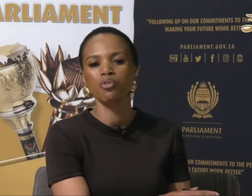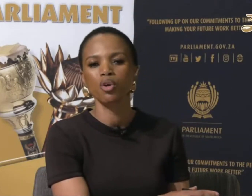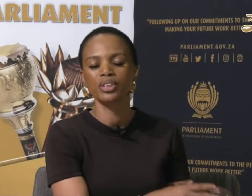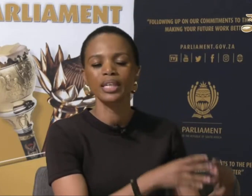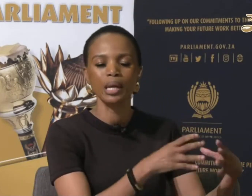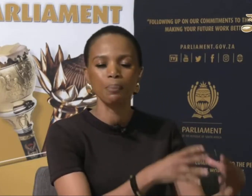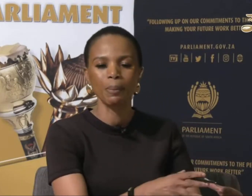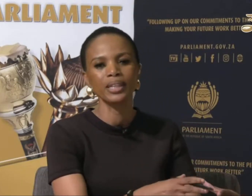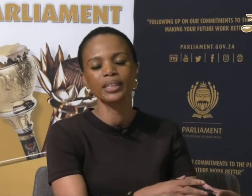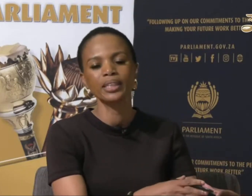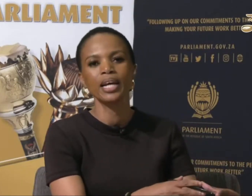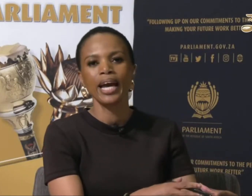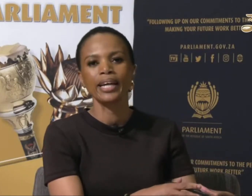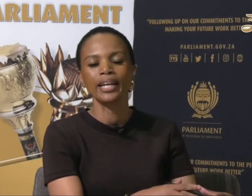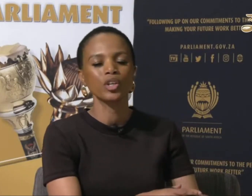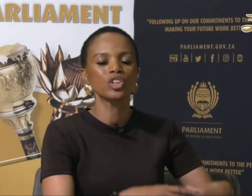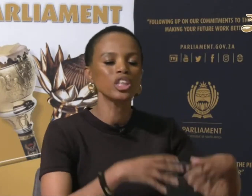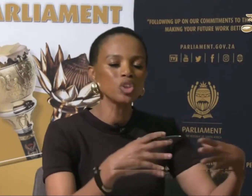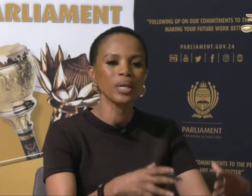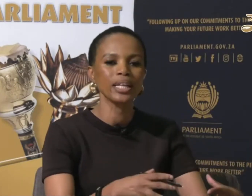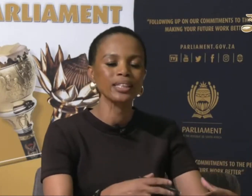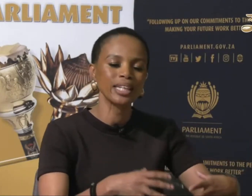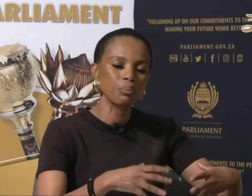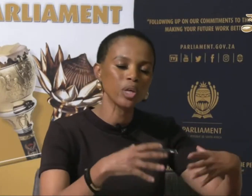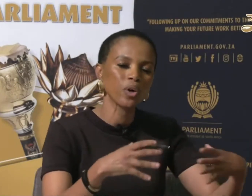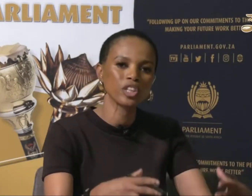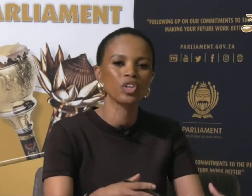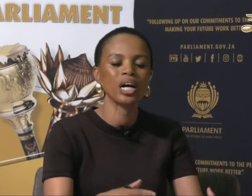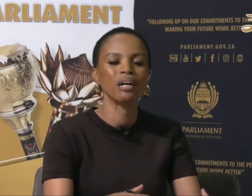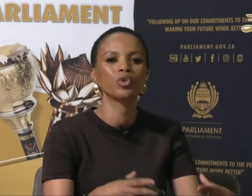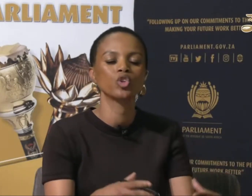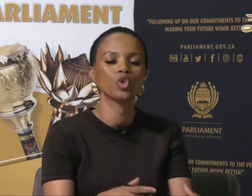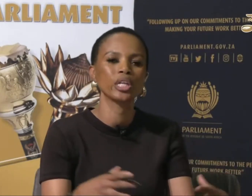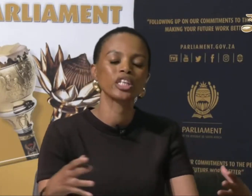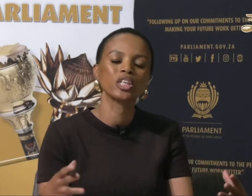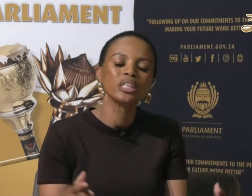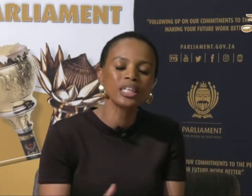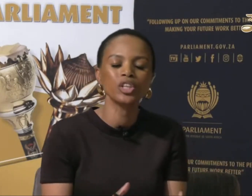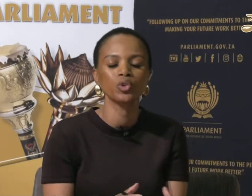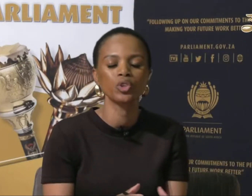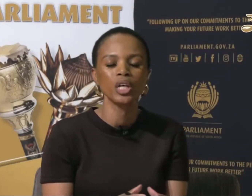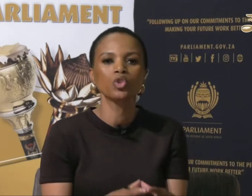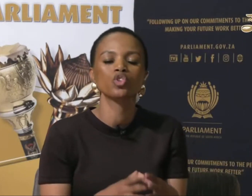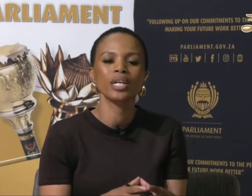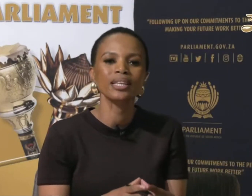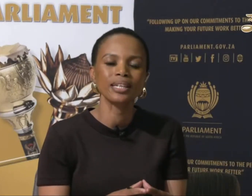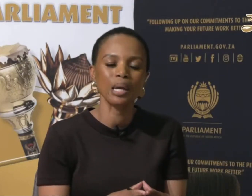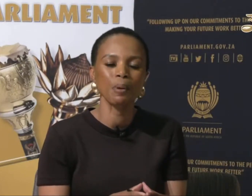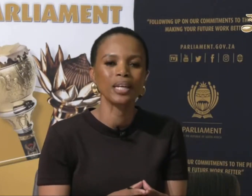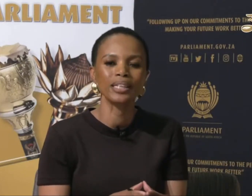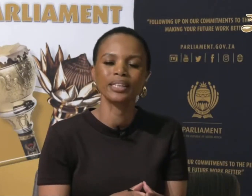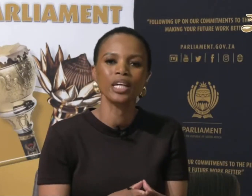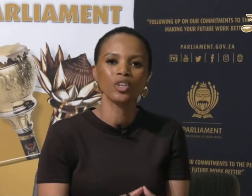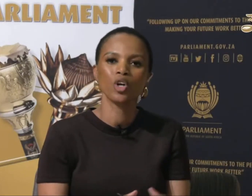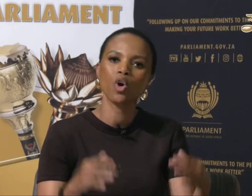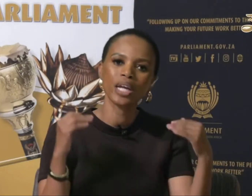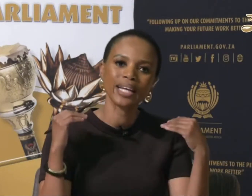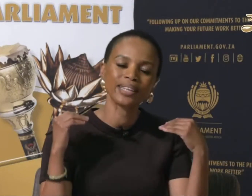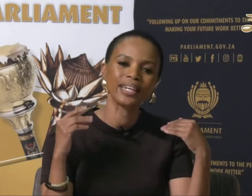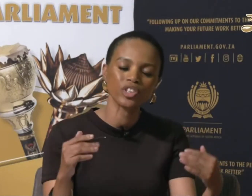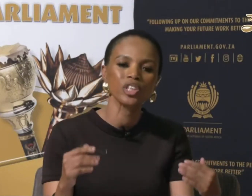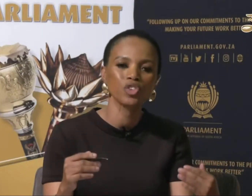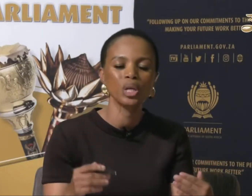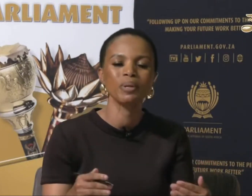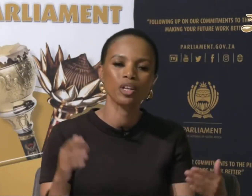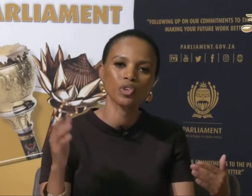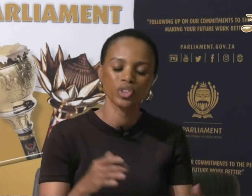of state capability and continuing, and the state being on this drive to ensure that it continues to strengthen capability, not only at the